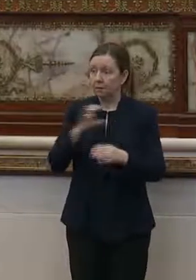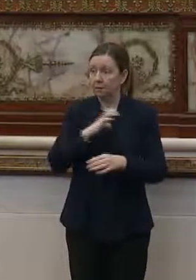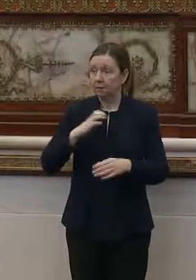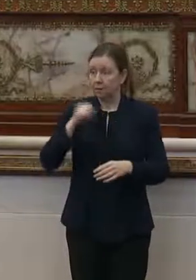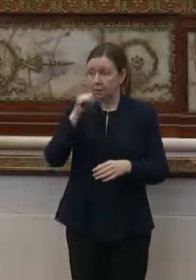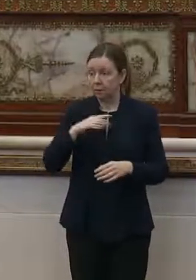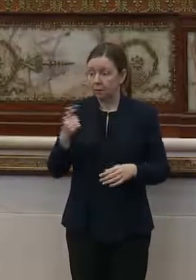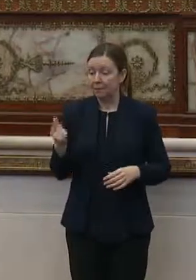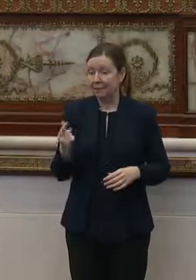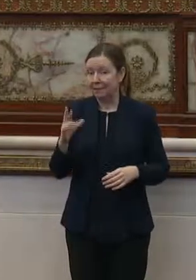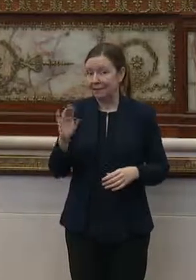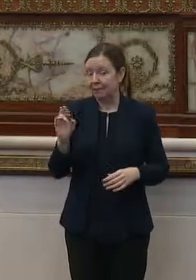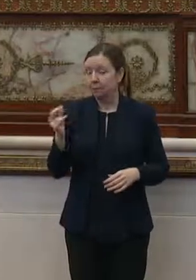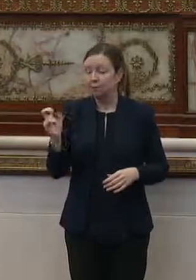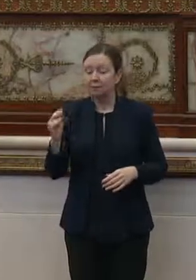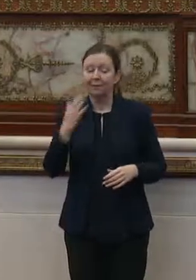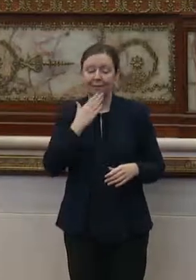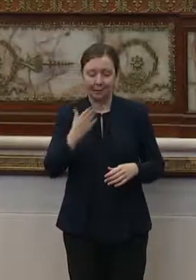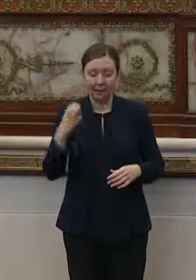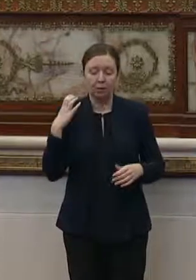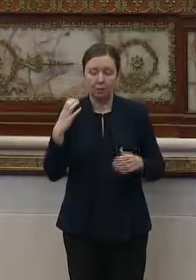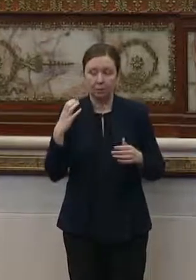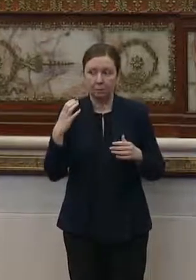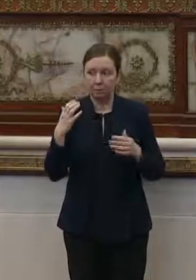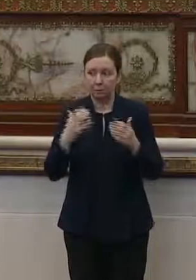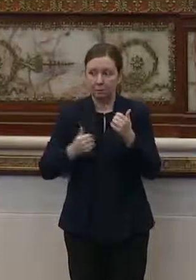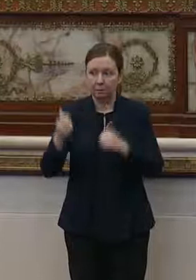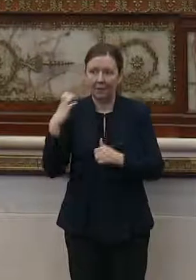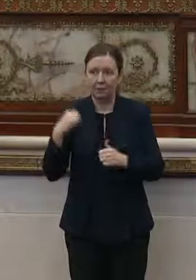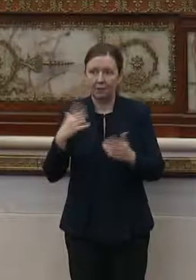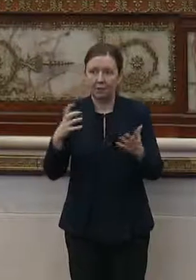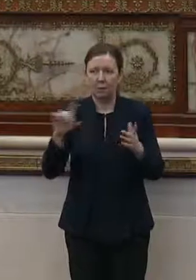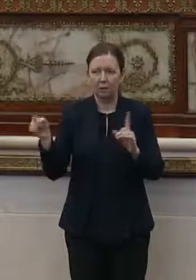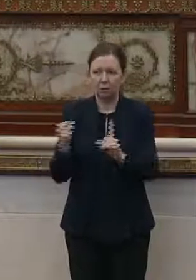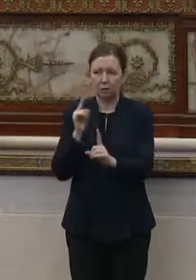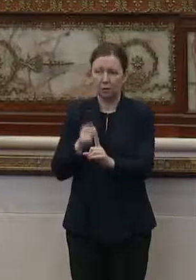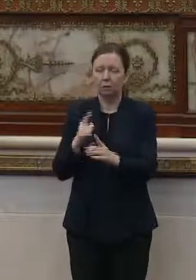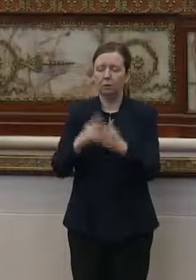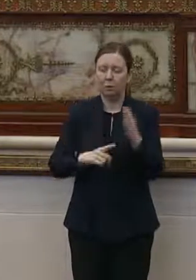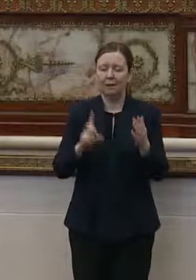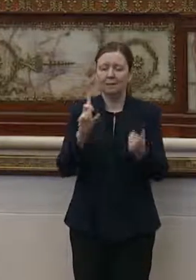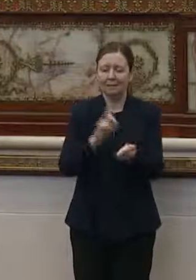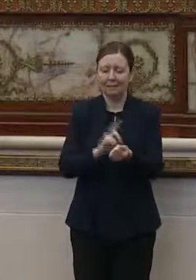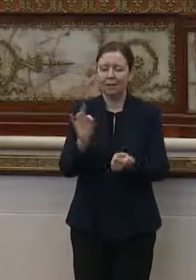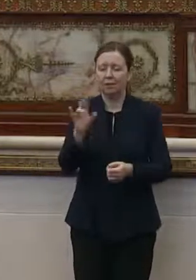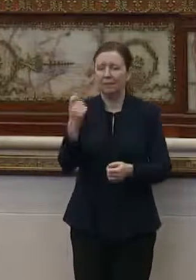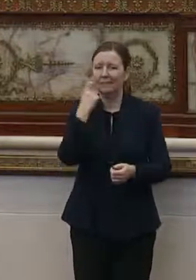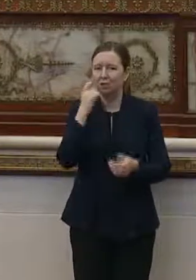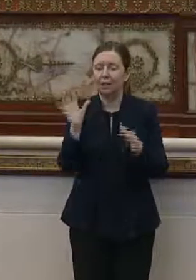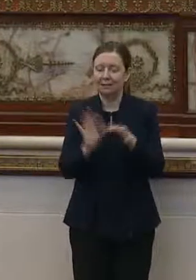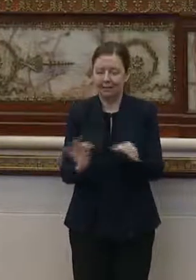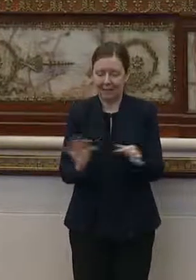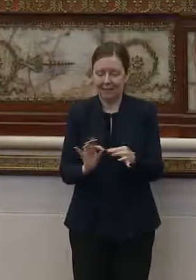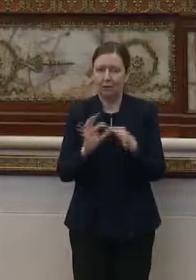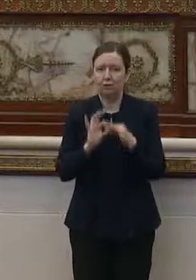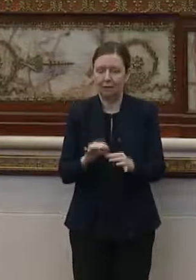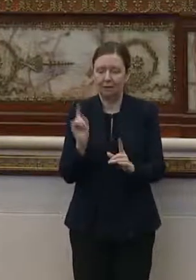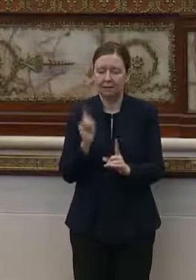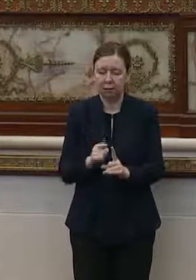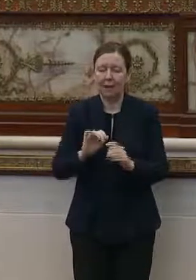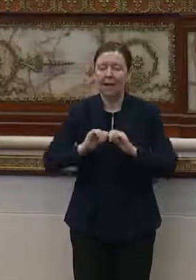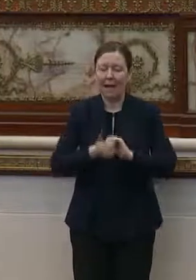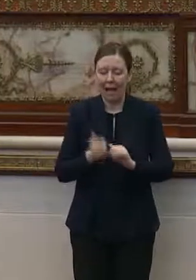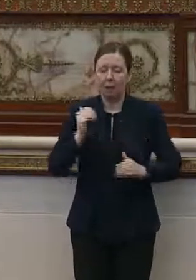Gilmore Richardson. Thank you, Madam Chair. I wanted to circle back to what Dr. Farley just stated relative to how